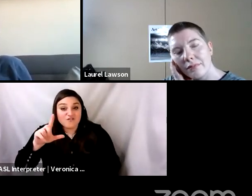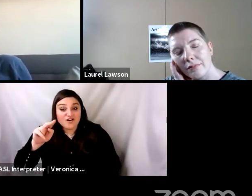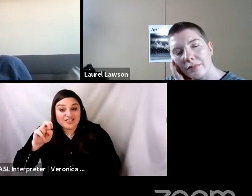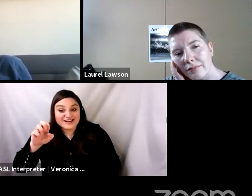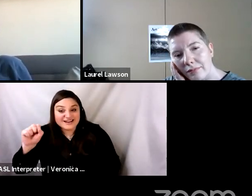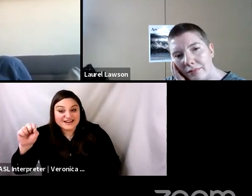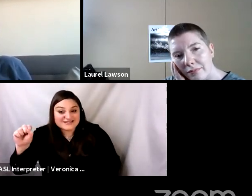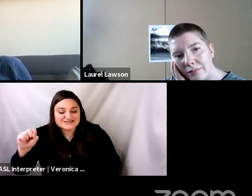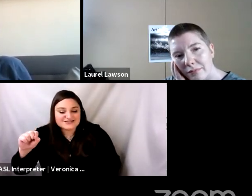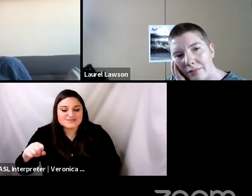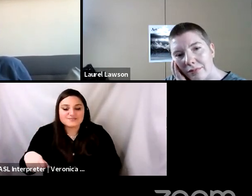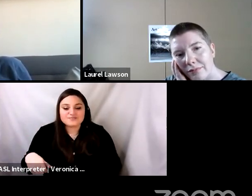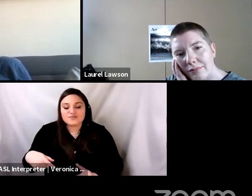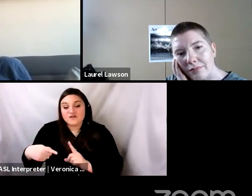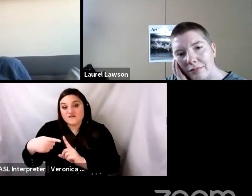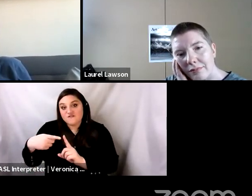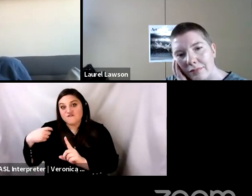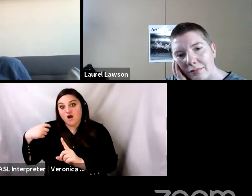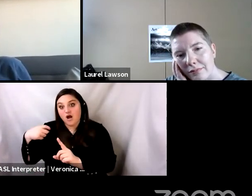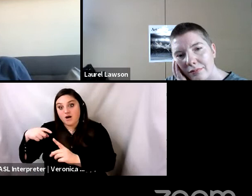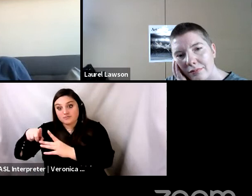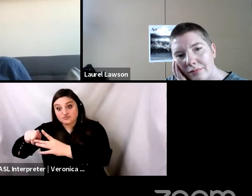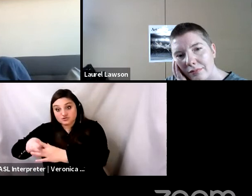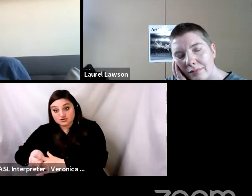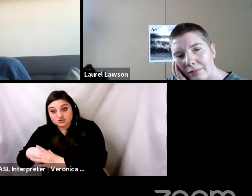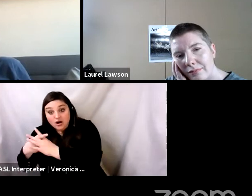that could